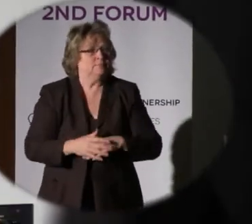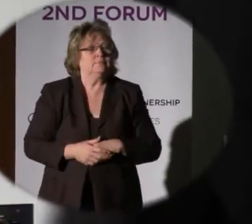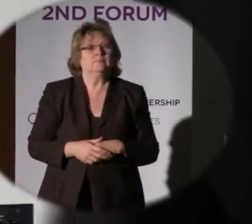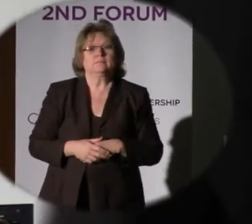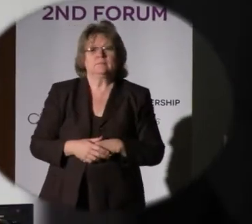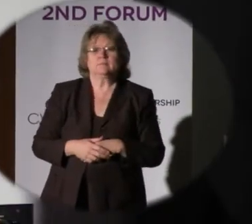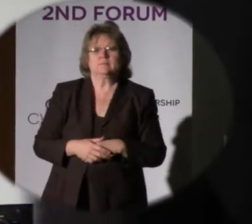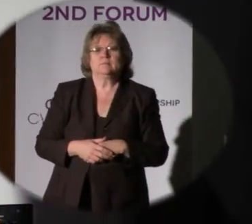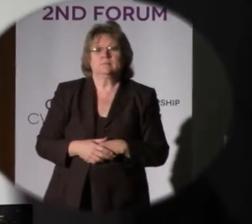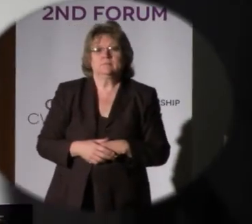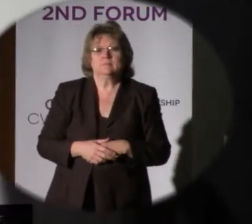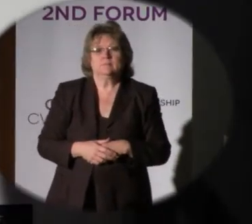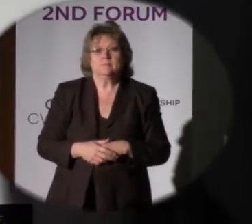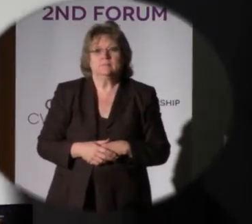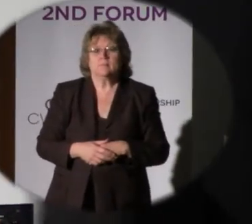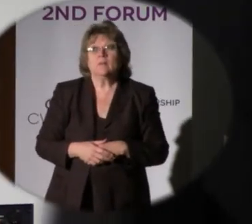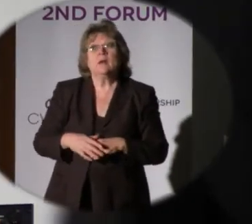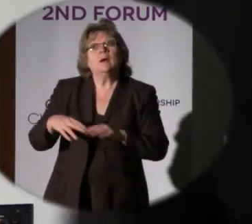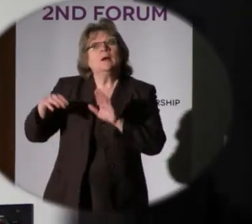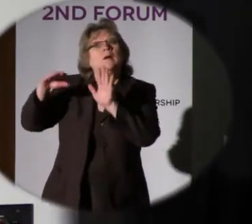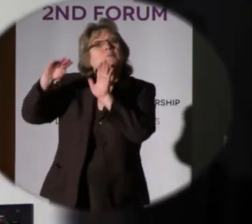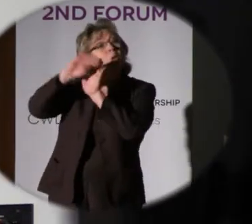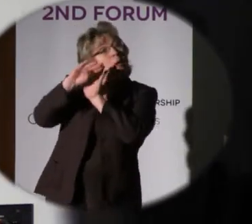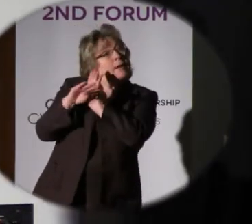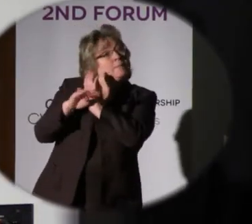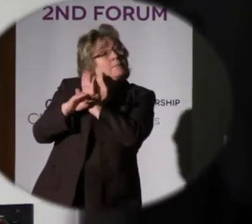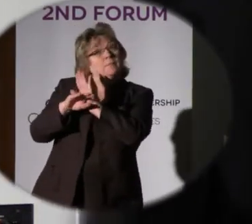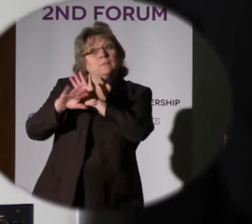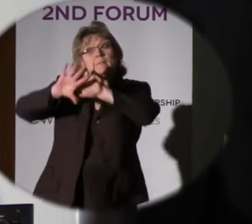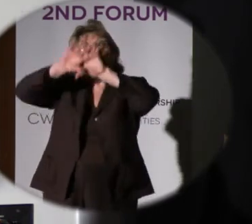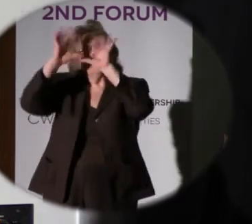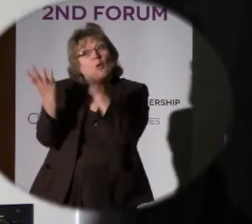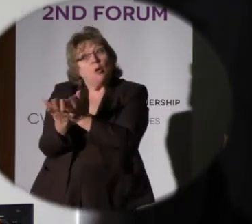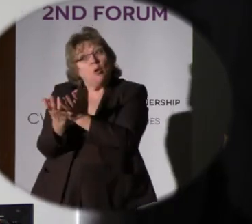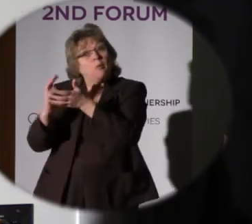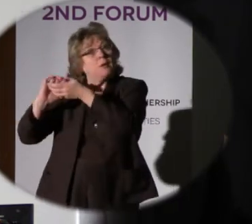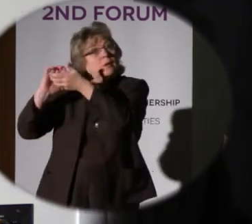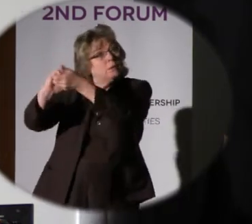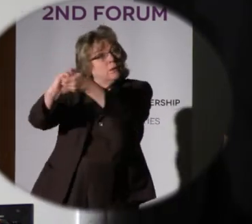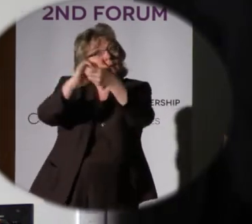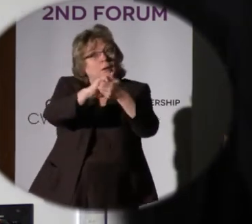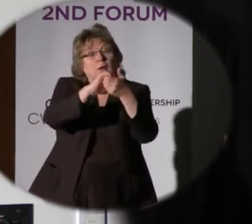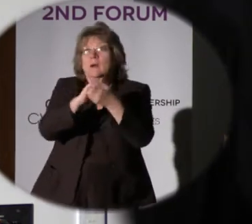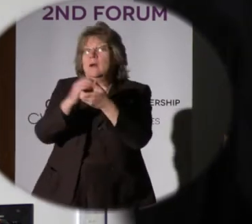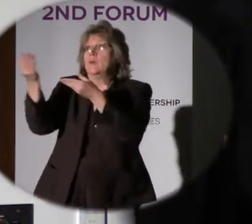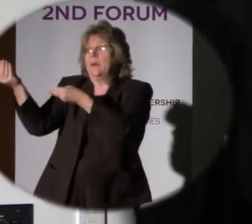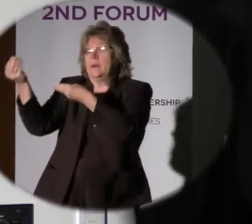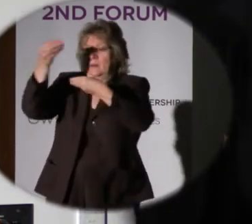partnership on education, but we actually managed to work with the partnership to articulate